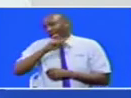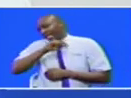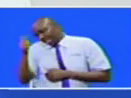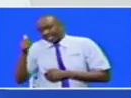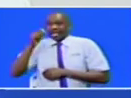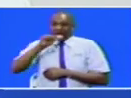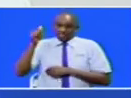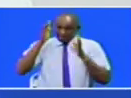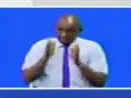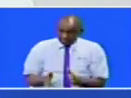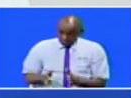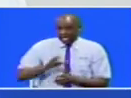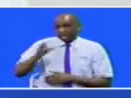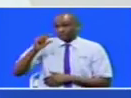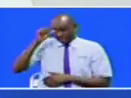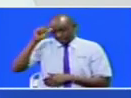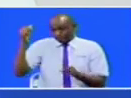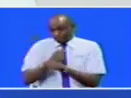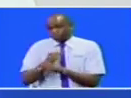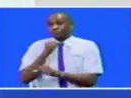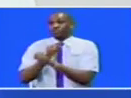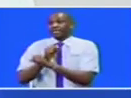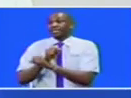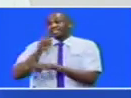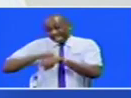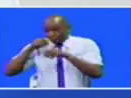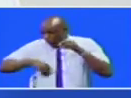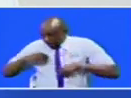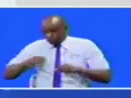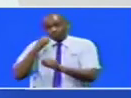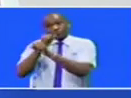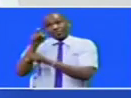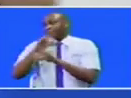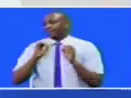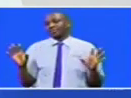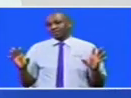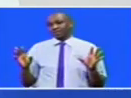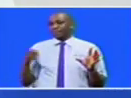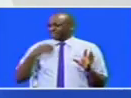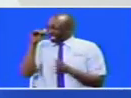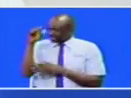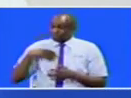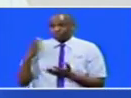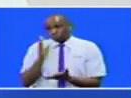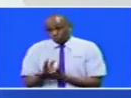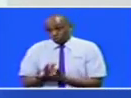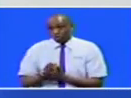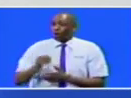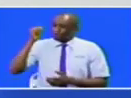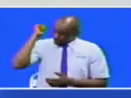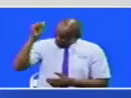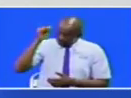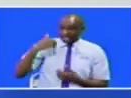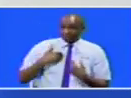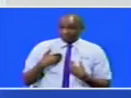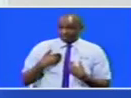under the county government, ndiyo, hawezi kulindwa ama kuwa protected na ufisadi. So I urge everybody, by the way, siasa unfortunately njia